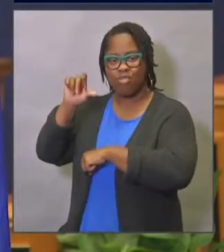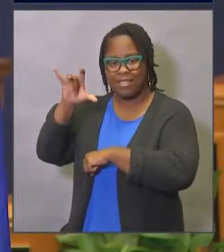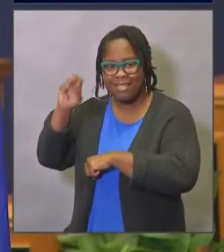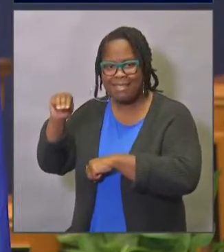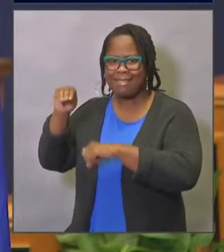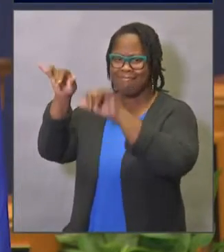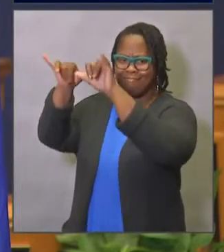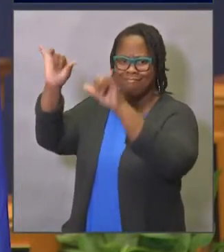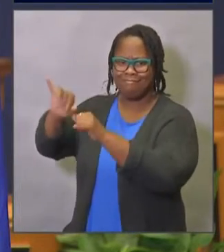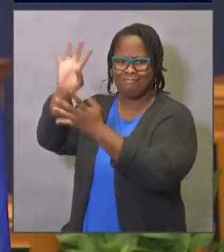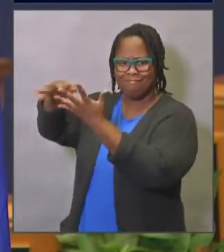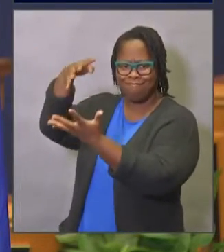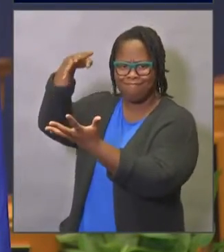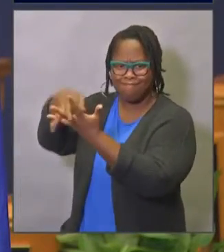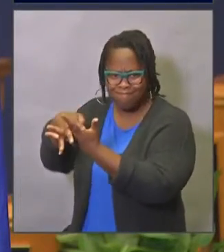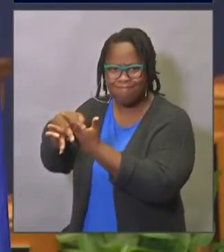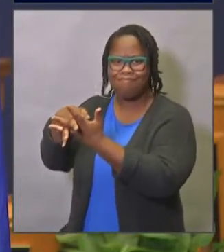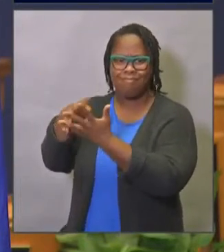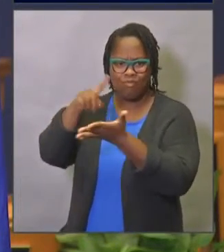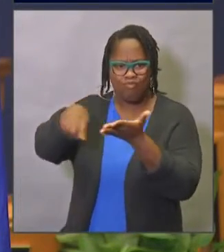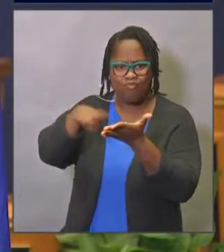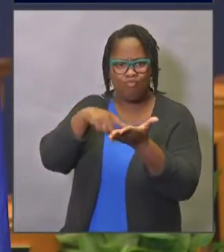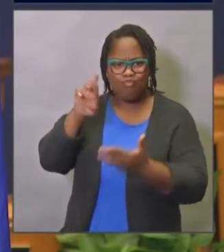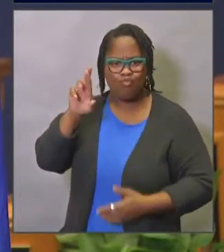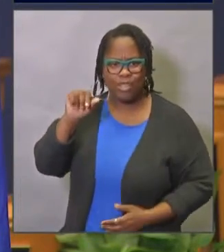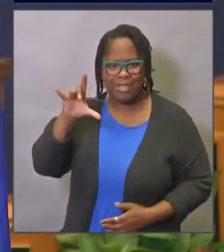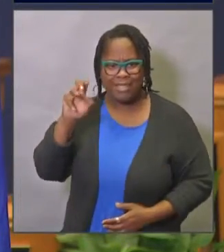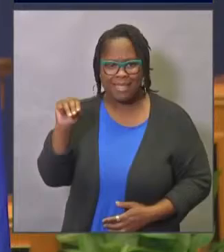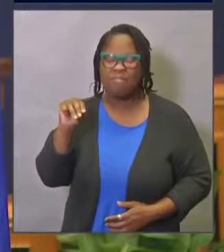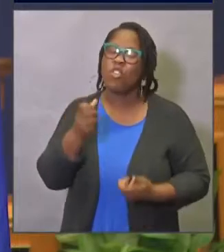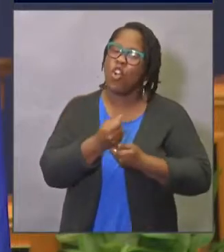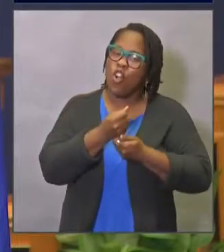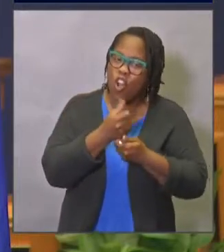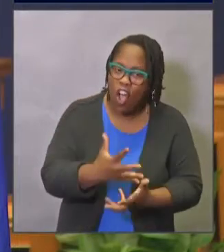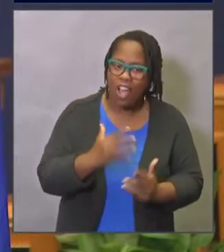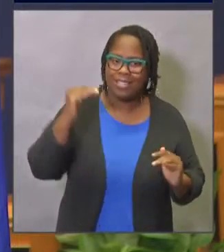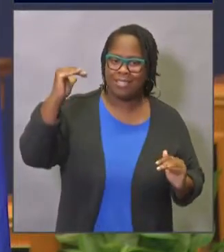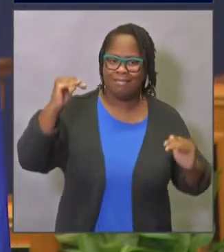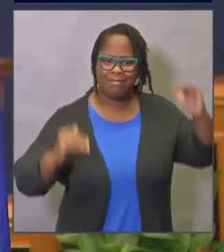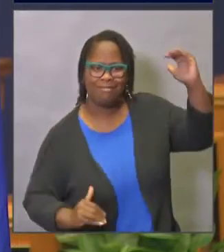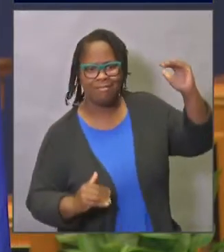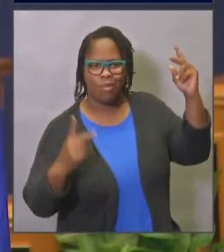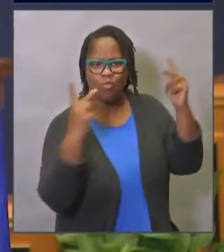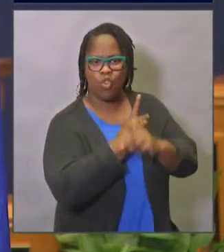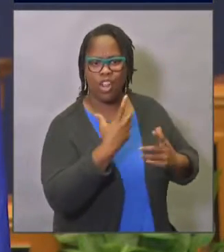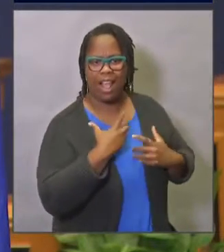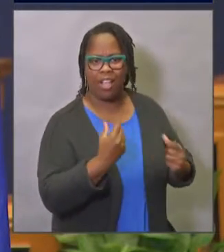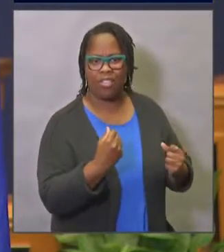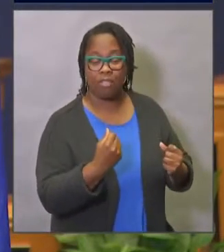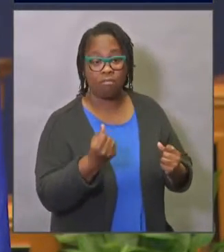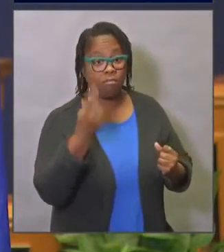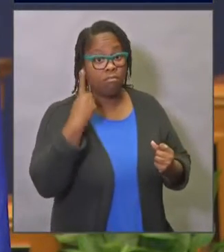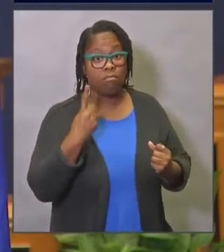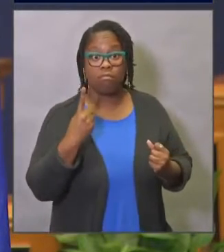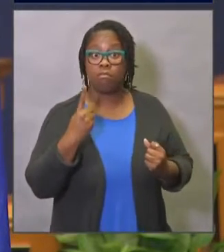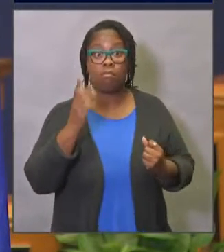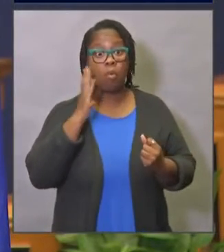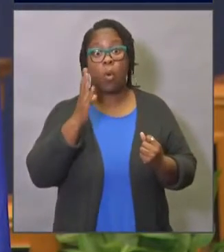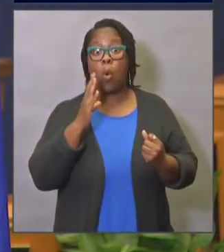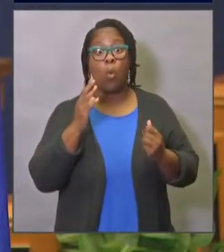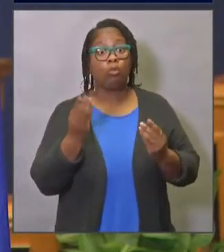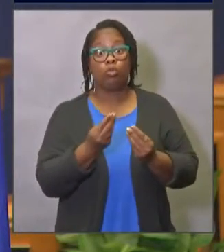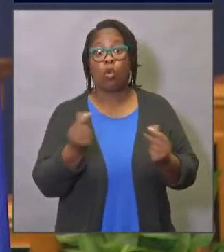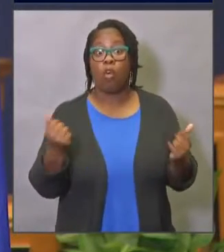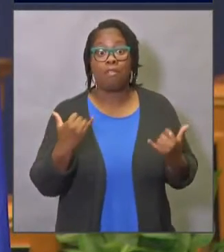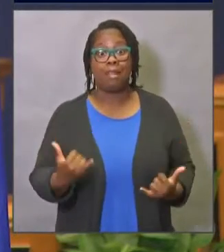deep-rooted disparity, and it is something that I can assure you we will continue addressing long after this pandemic is behind us.